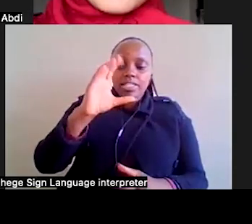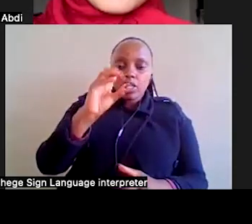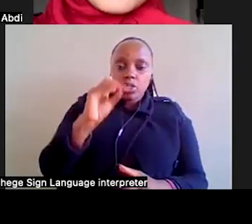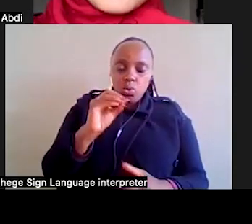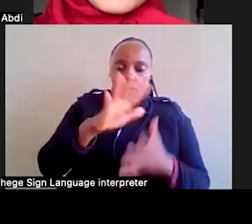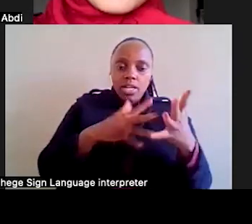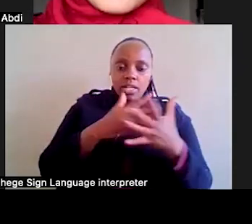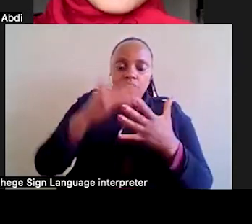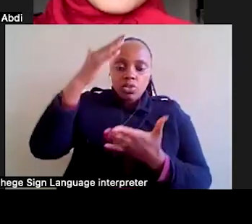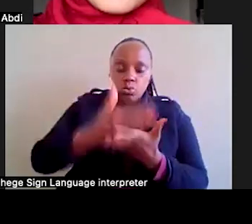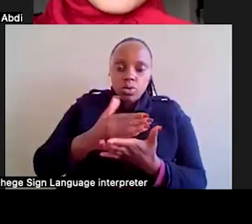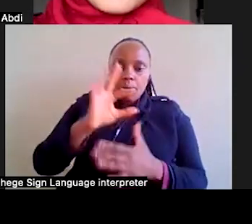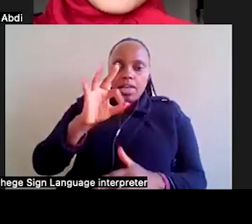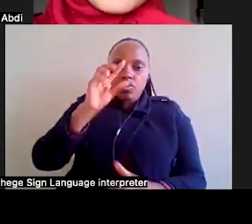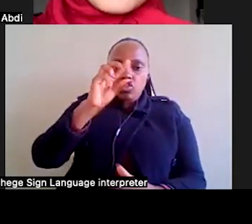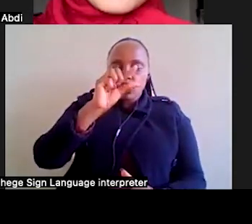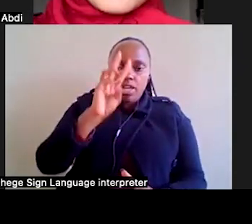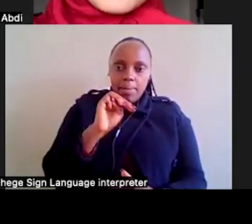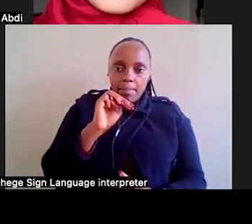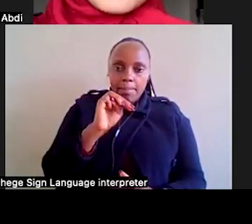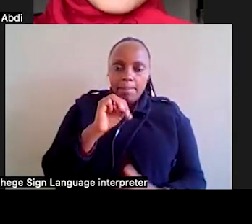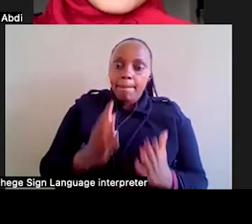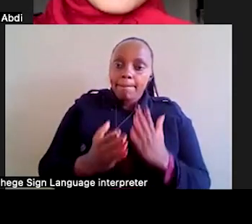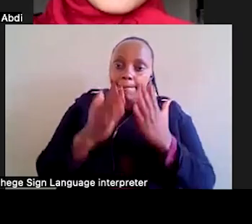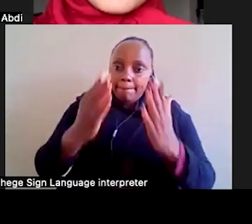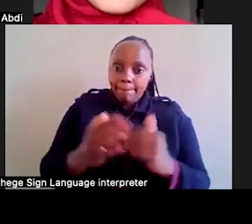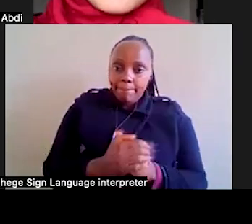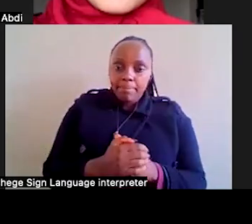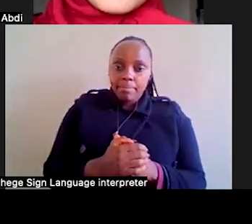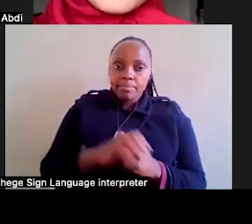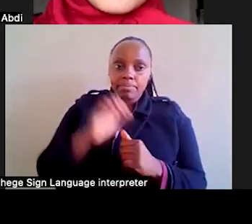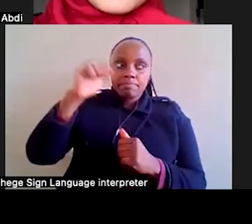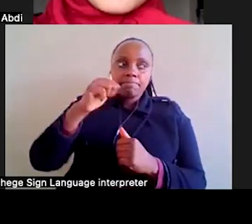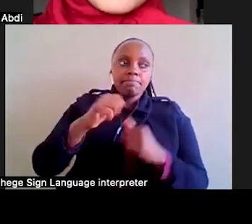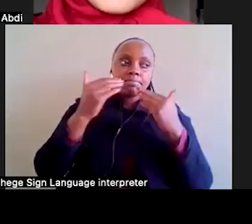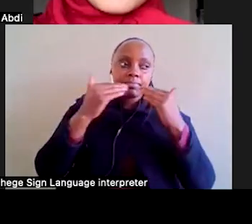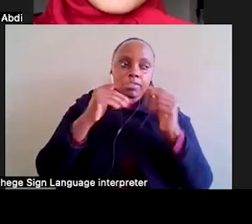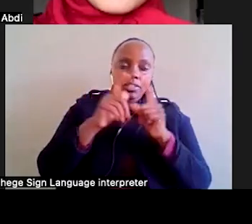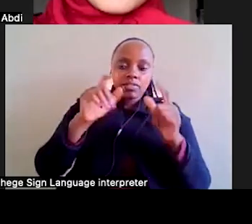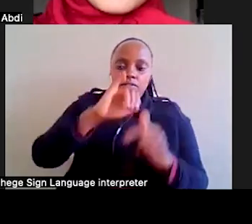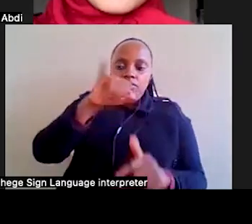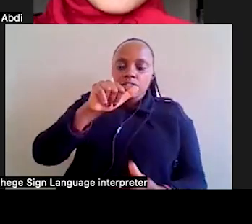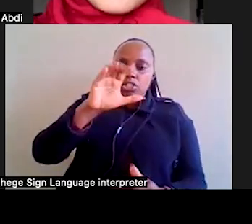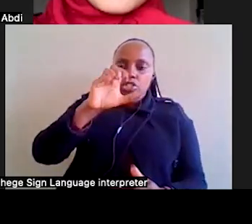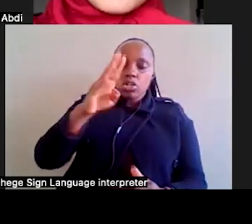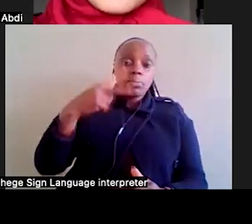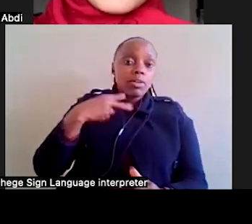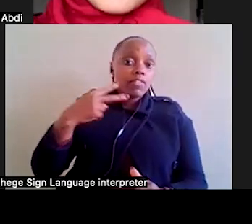on ending FGM? Over to you. Yeah. Thank you. Thank you so much, Jacob. I'm audible?